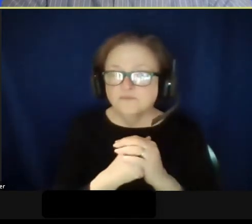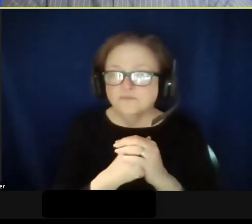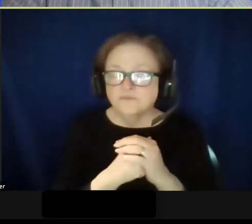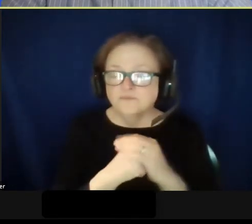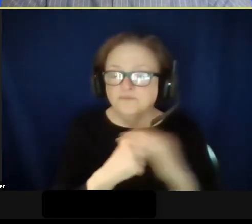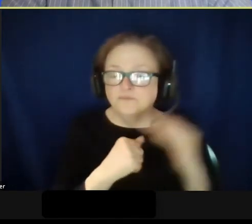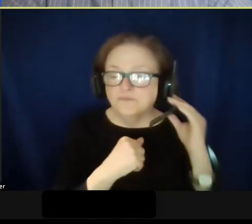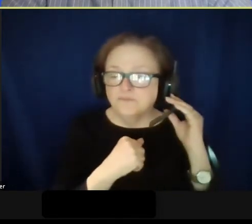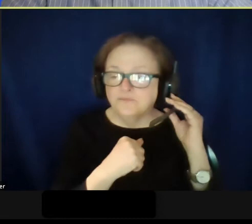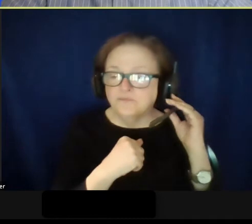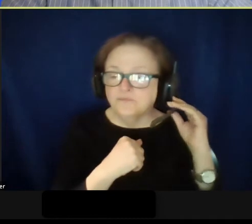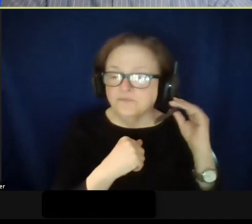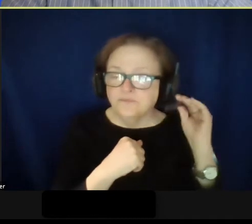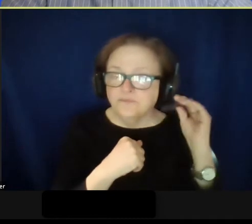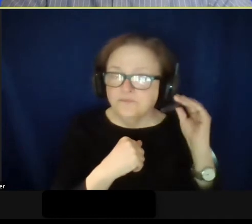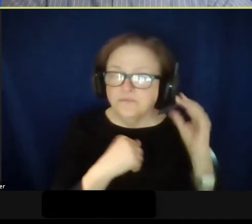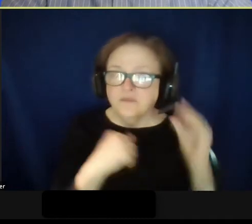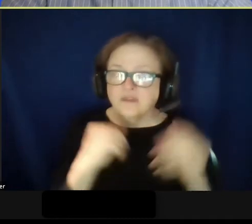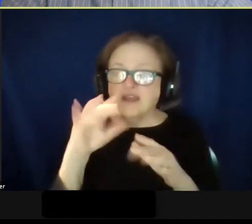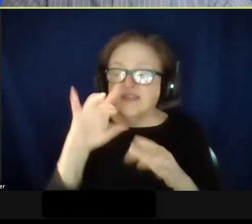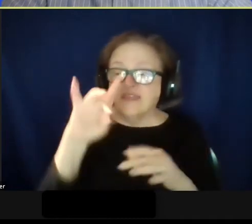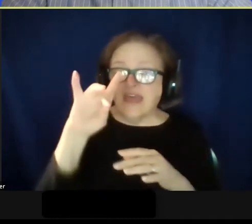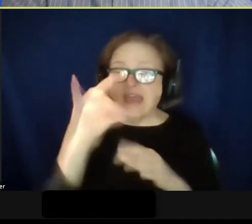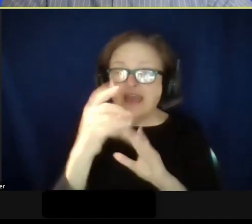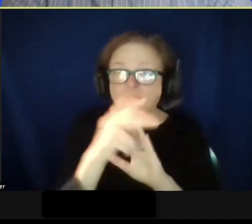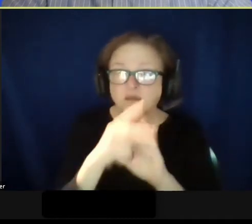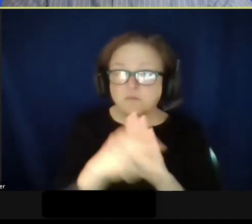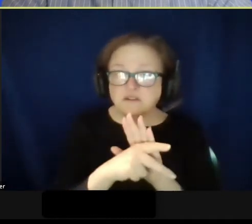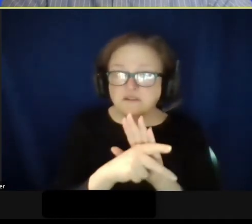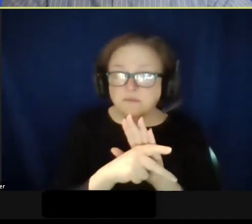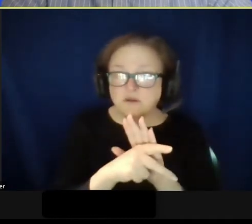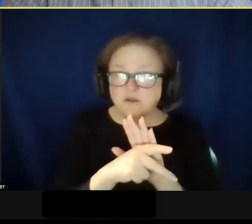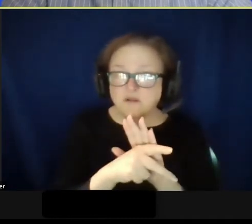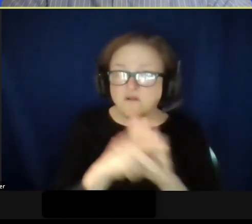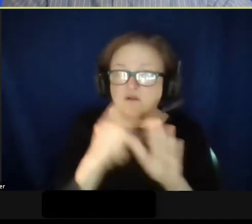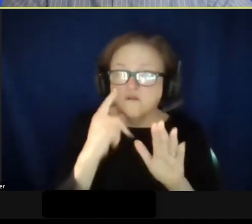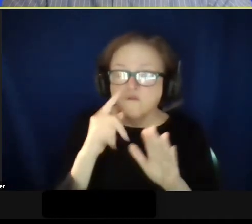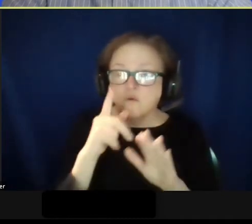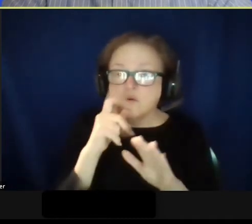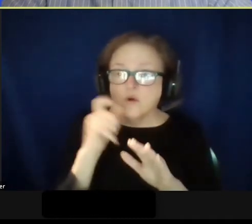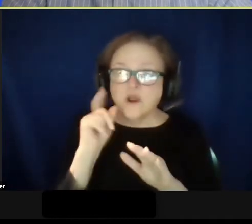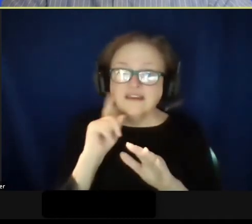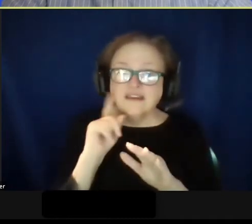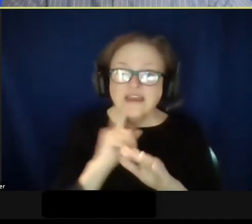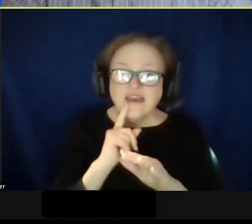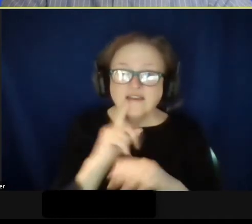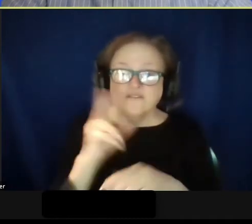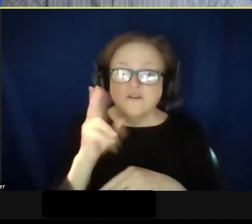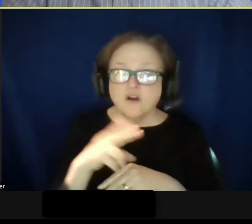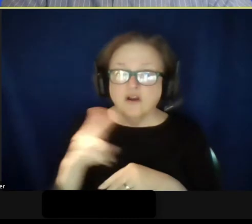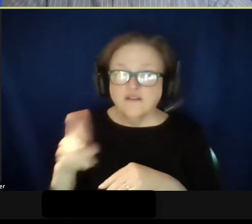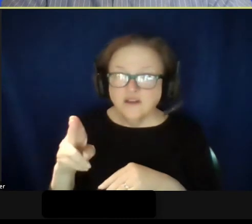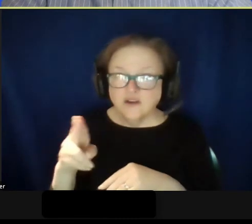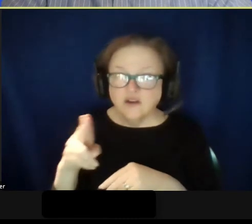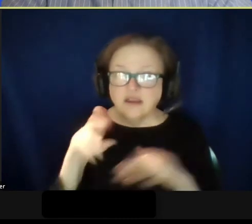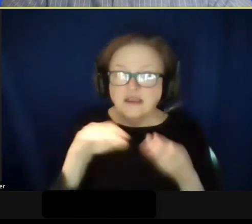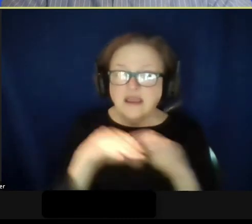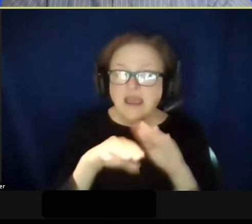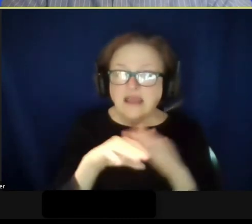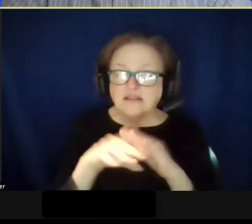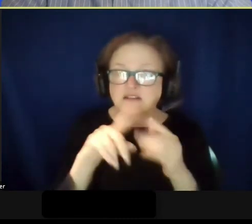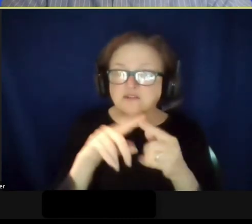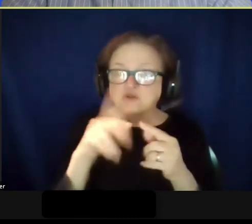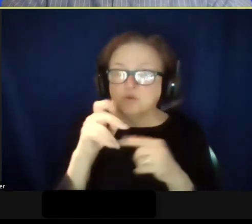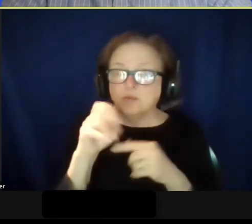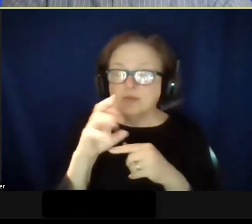The eighth principle from optimizing outcomes for students who are deaf or hard of hearing is access to peers and adults who are